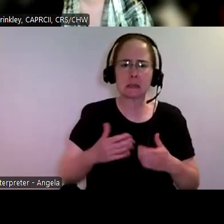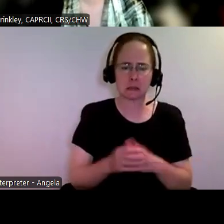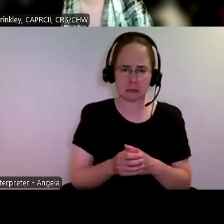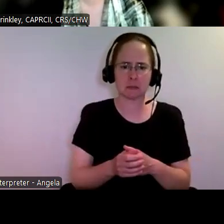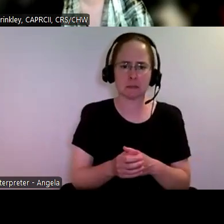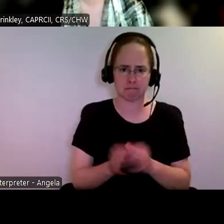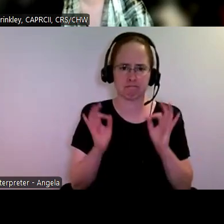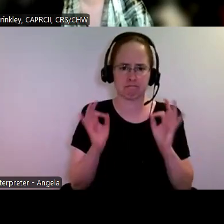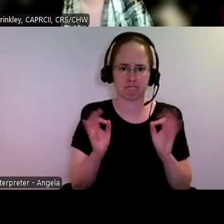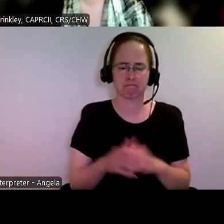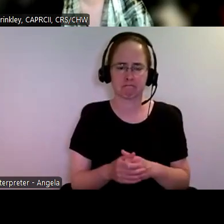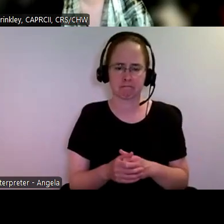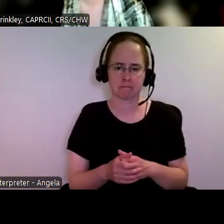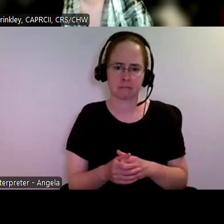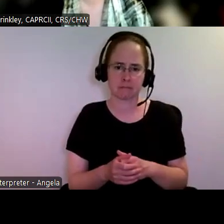NAMI's role?